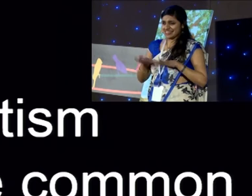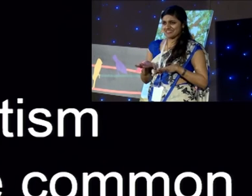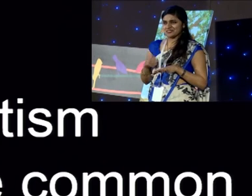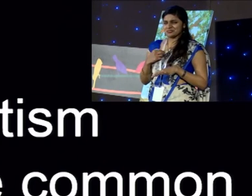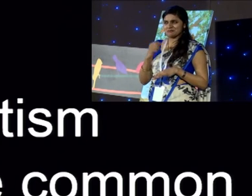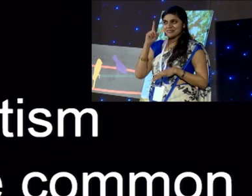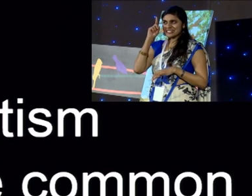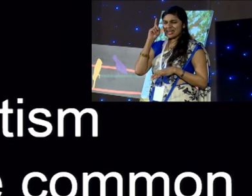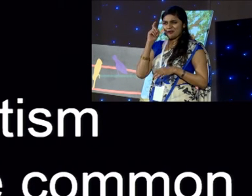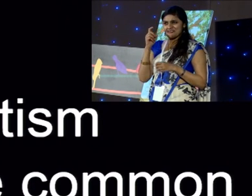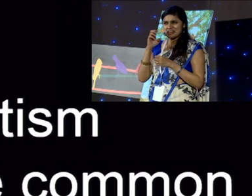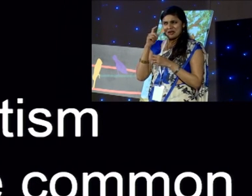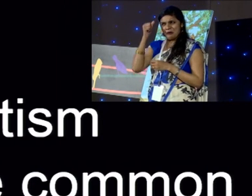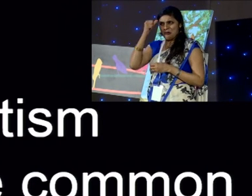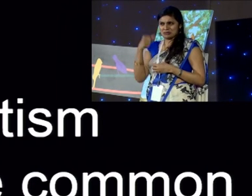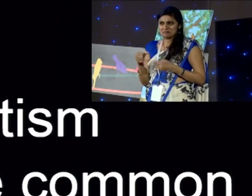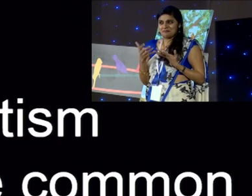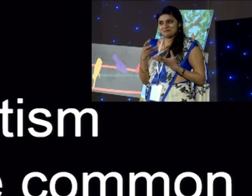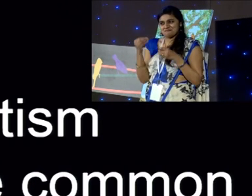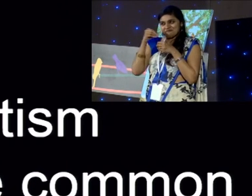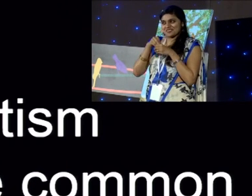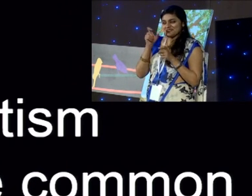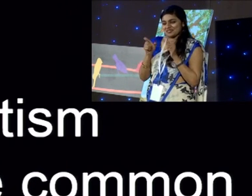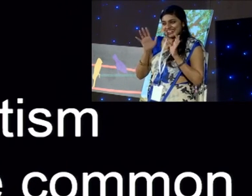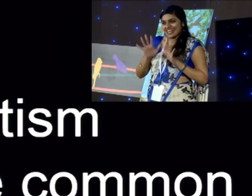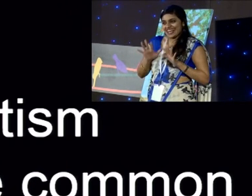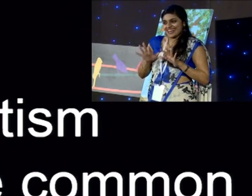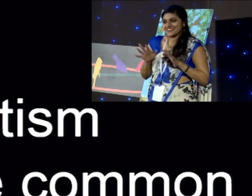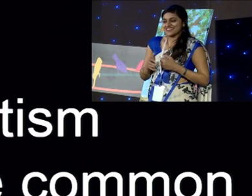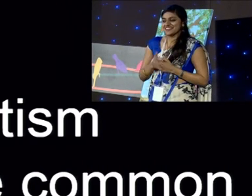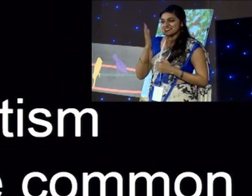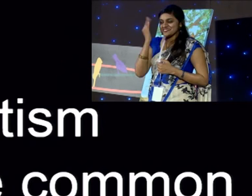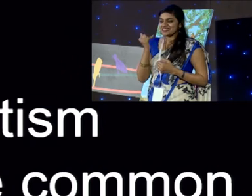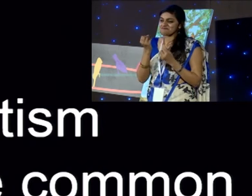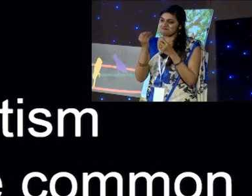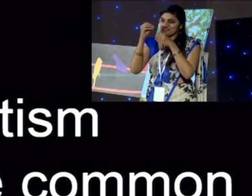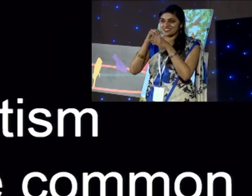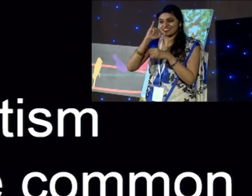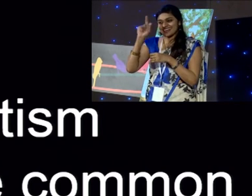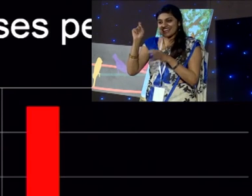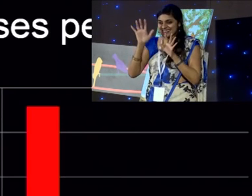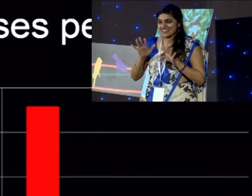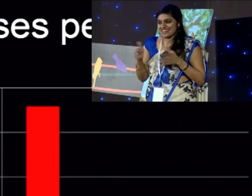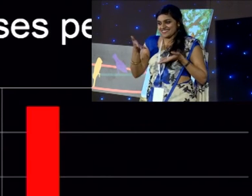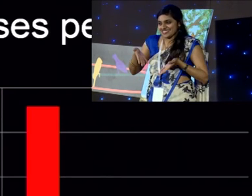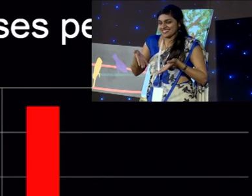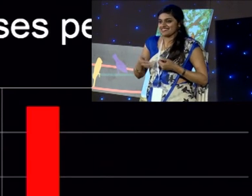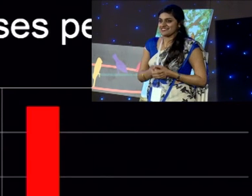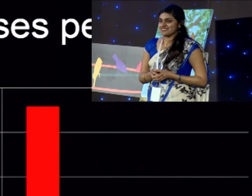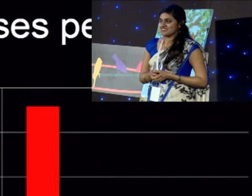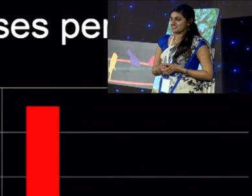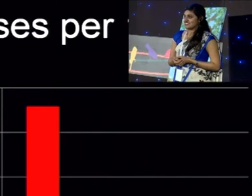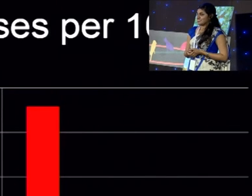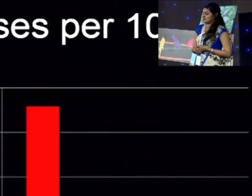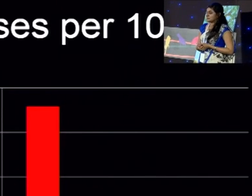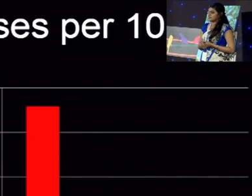where there are many people with talent at understanding information technology and science? We did a study